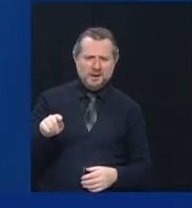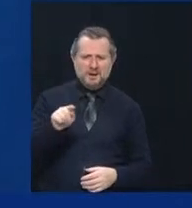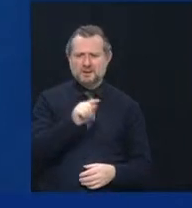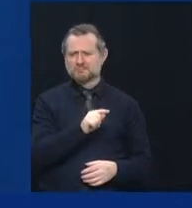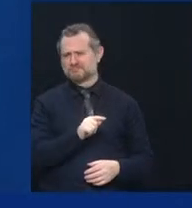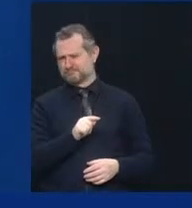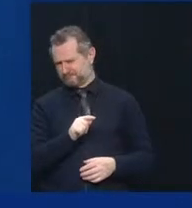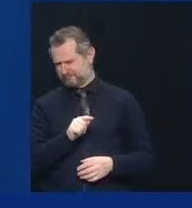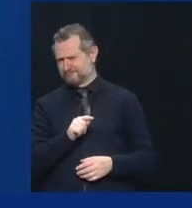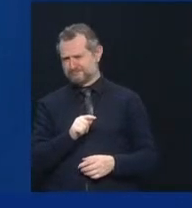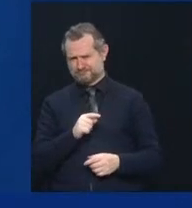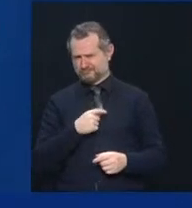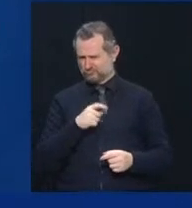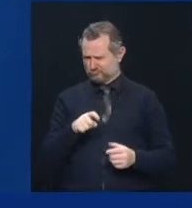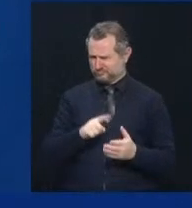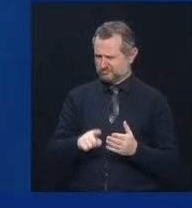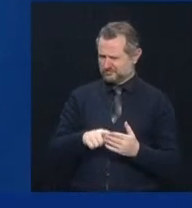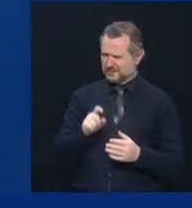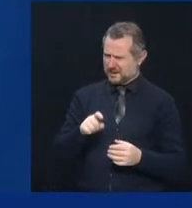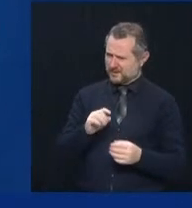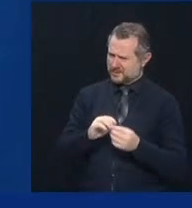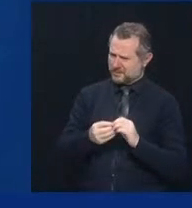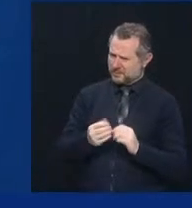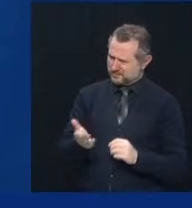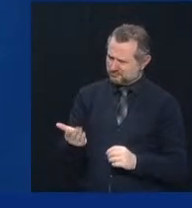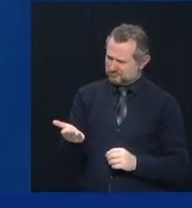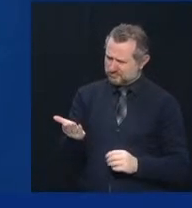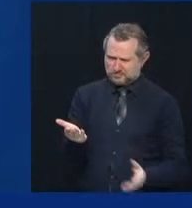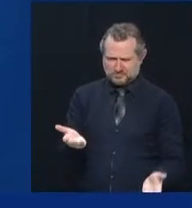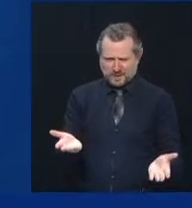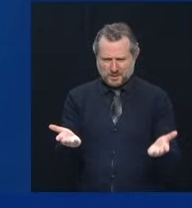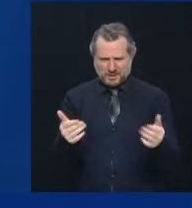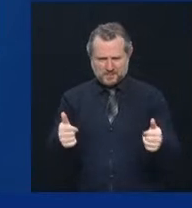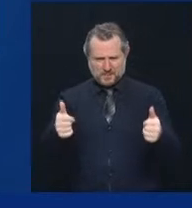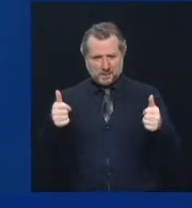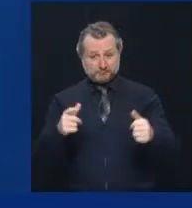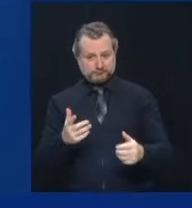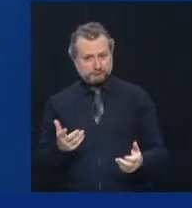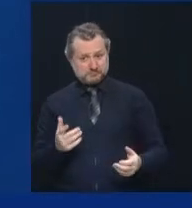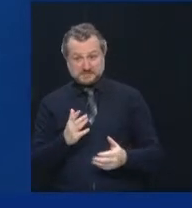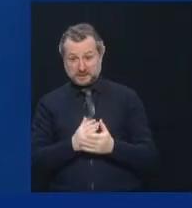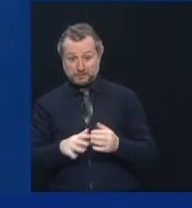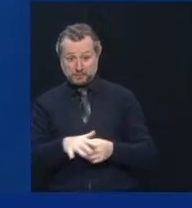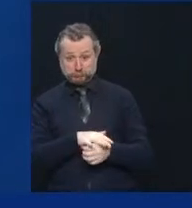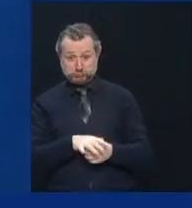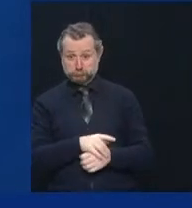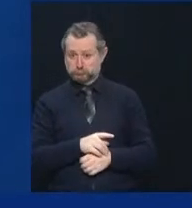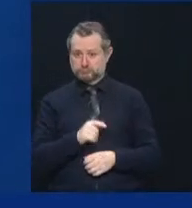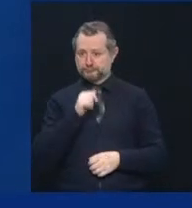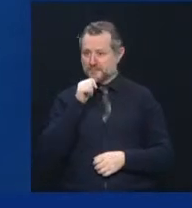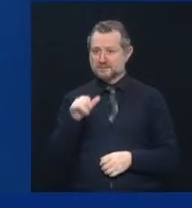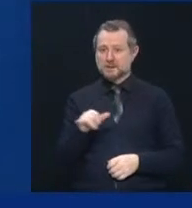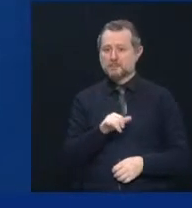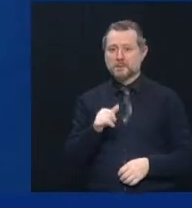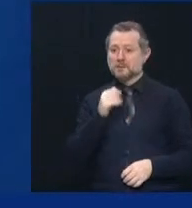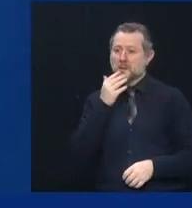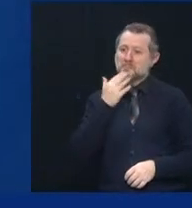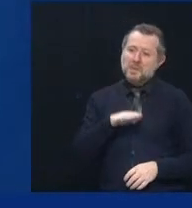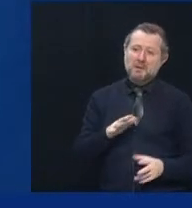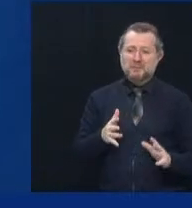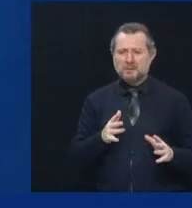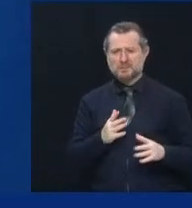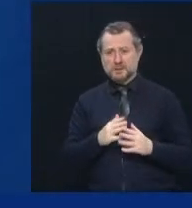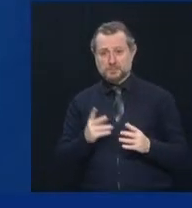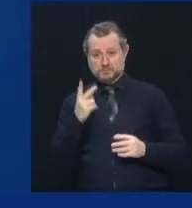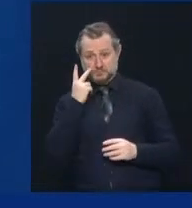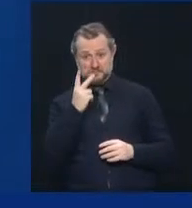get that number up on that disparity. In some regions, it's not as bad as others. You see Capital Region, the